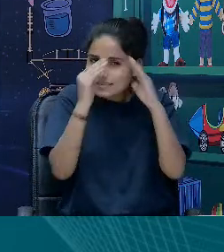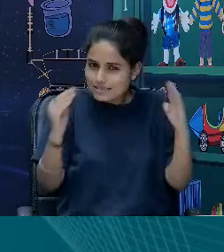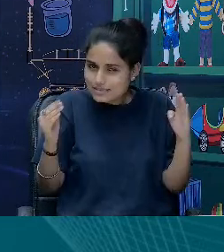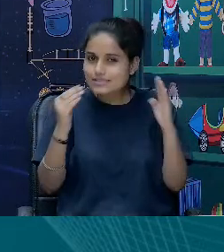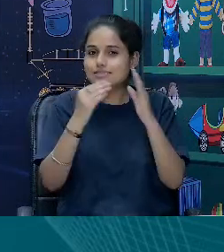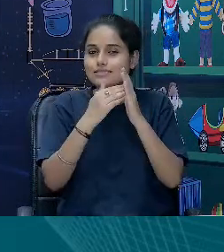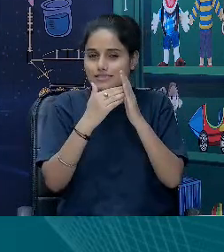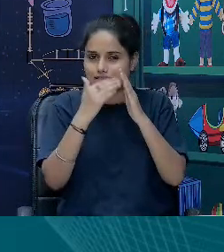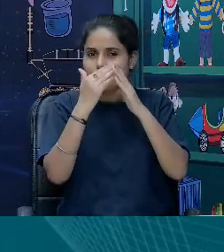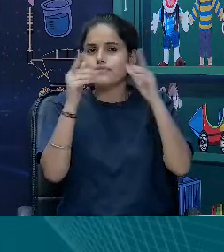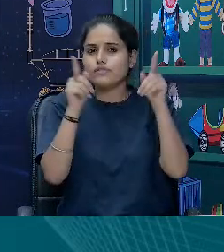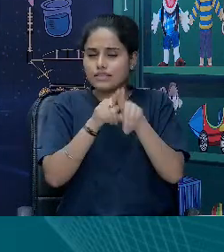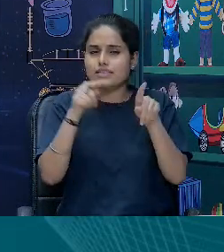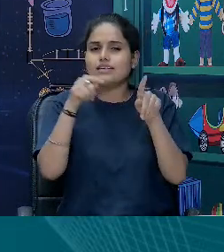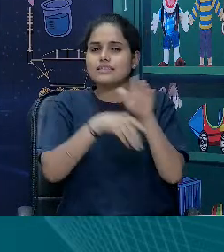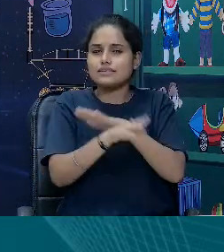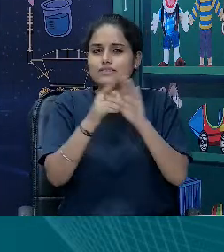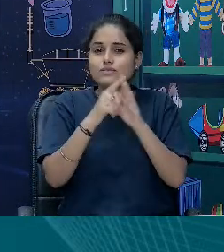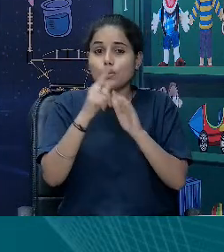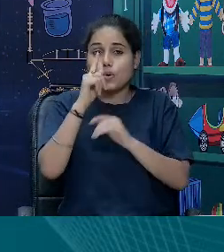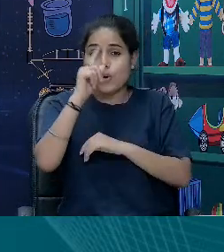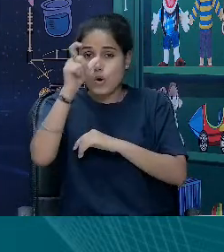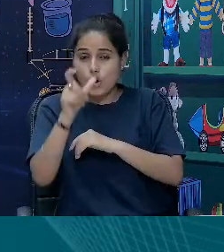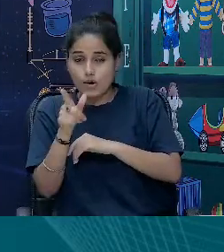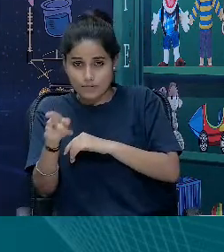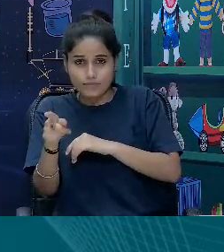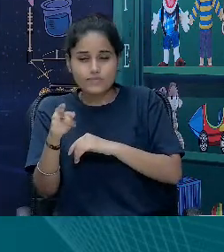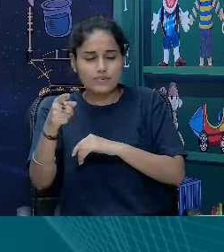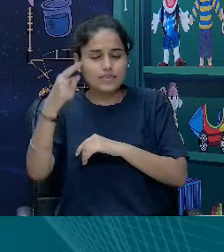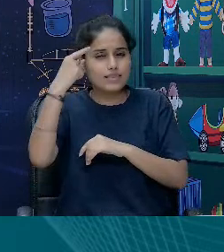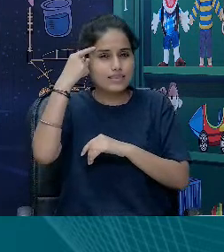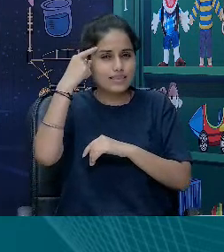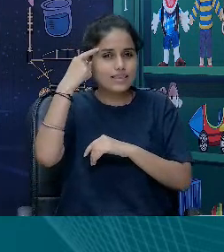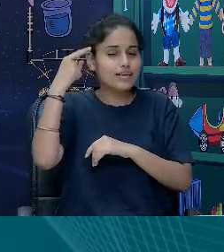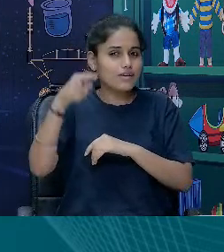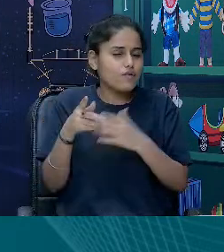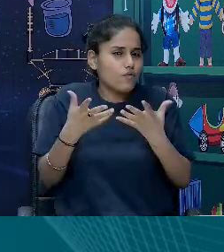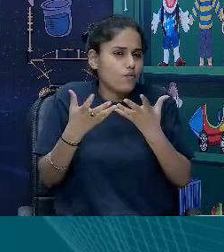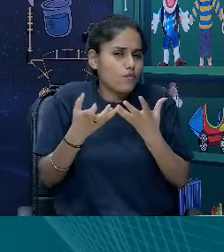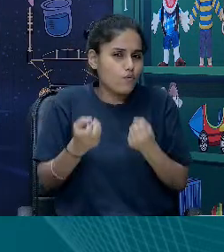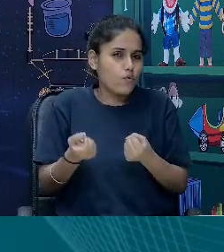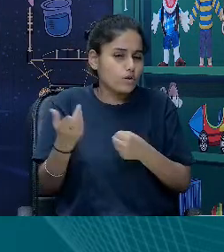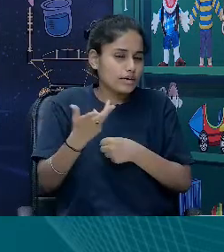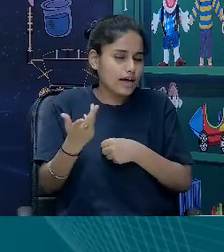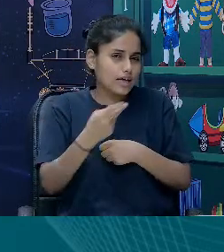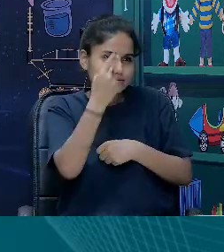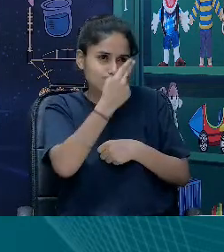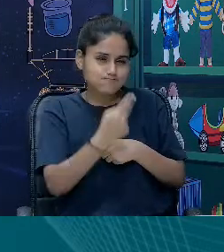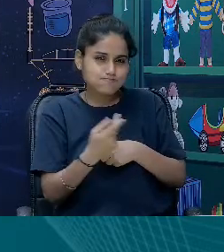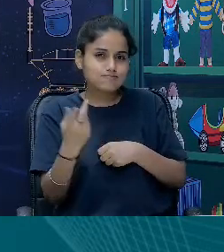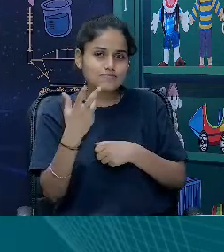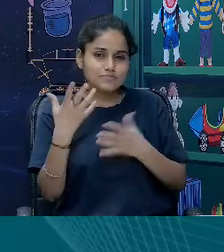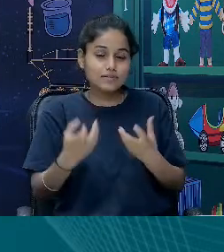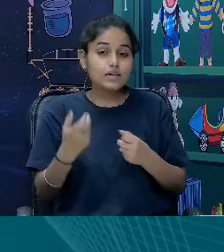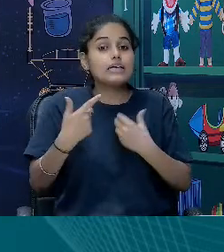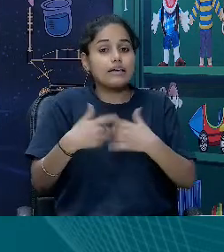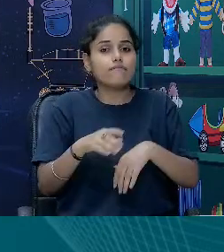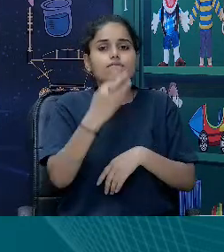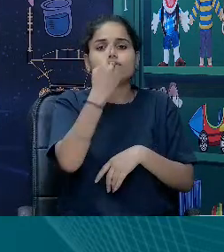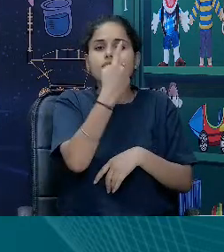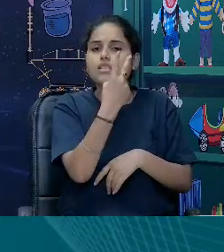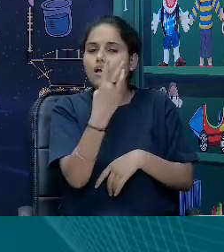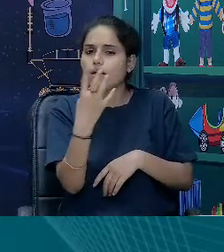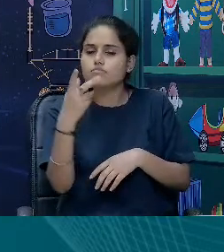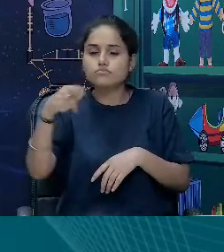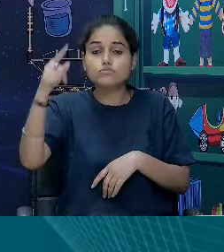some specific things, or she has some specific things which they want to draw, and specific number as well as per